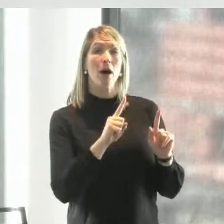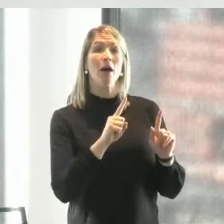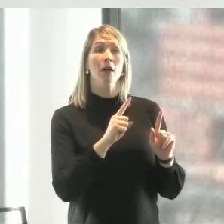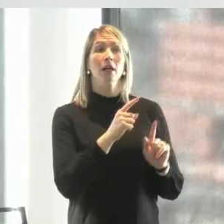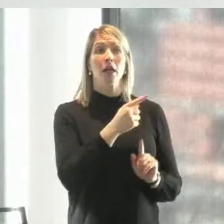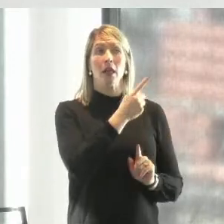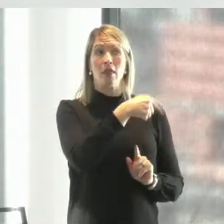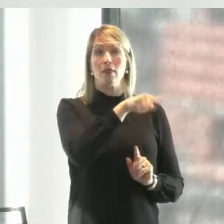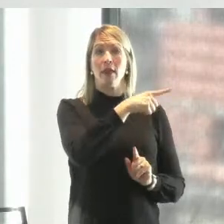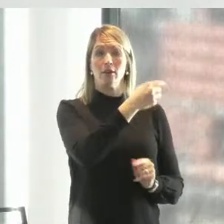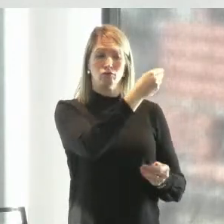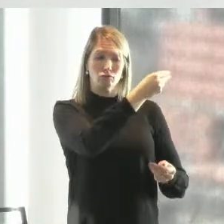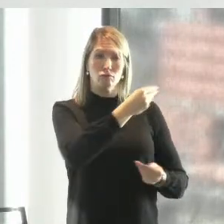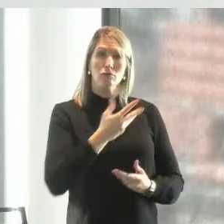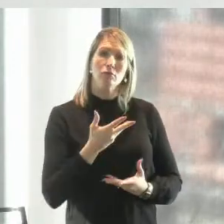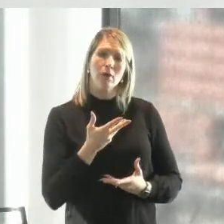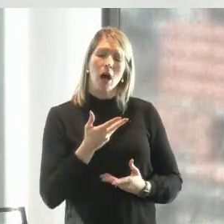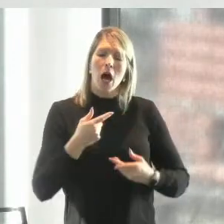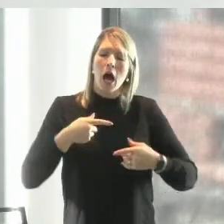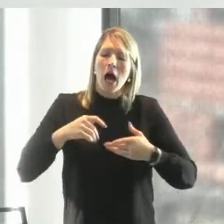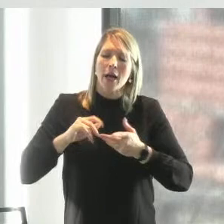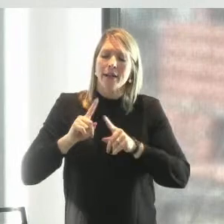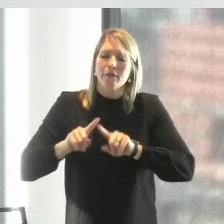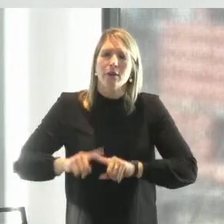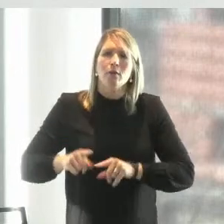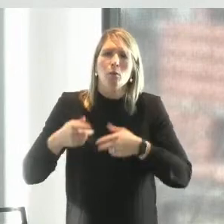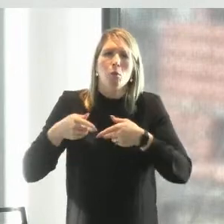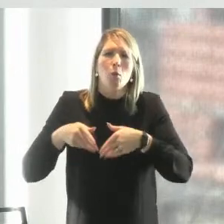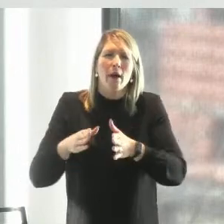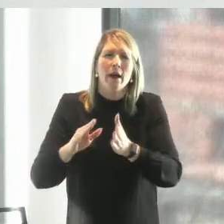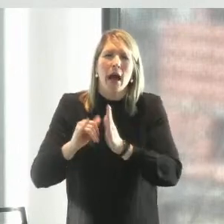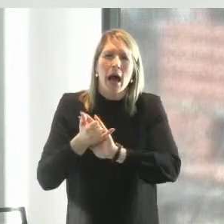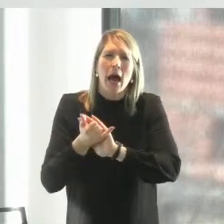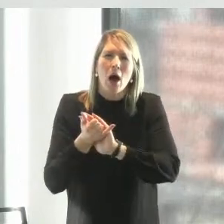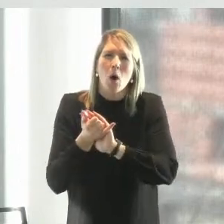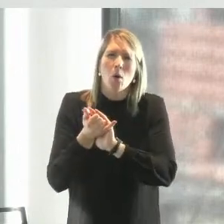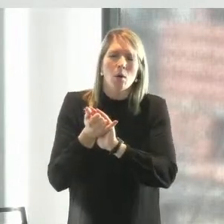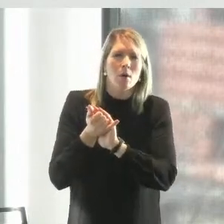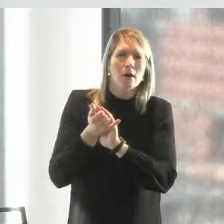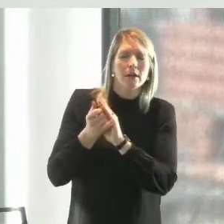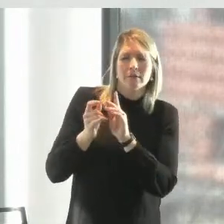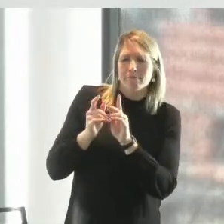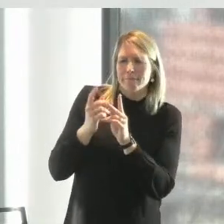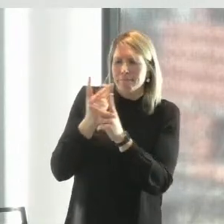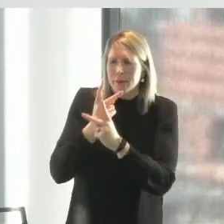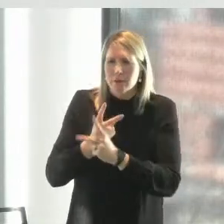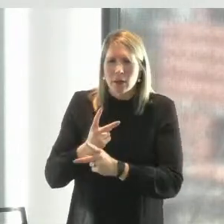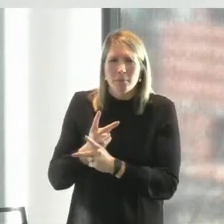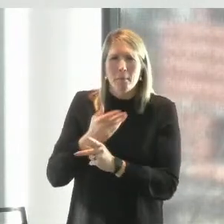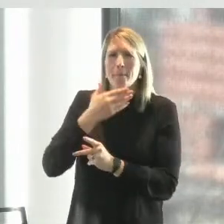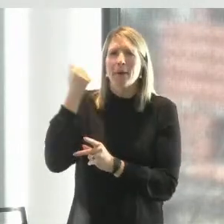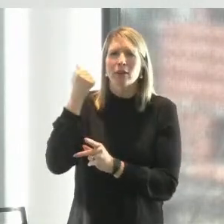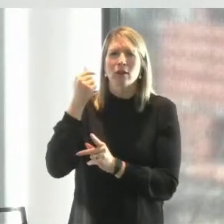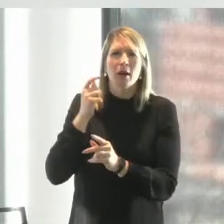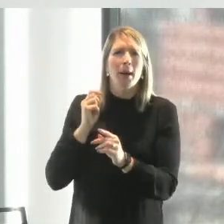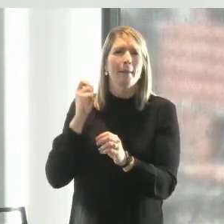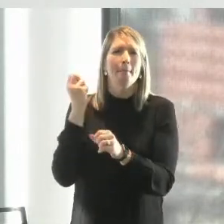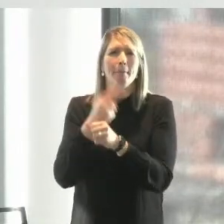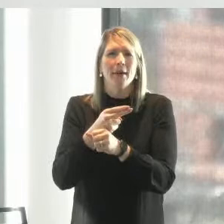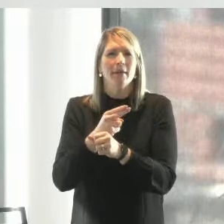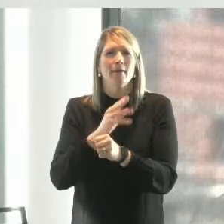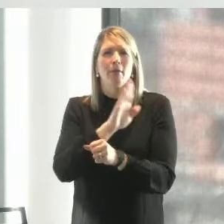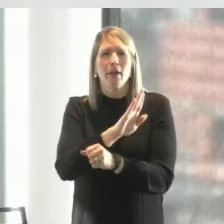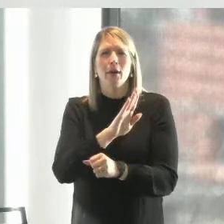included, opportunities to participate specifically in targeted economic initiatives. So while